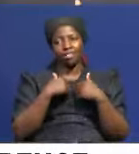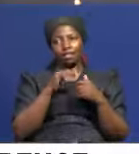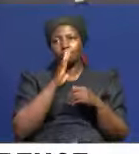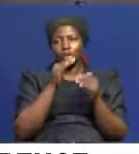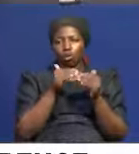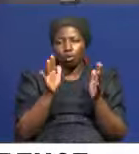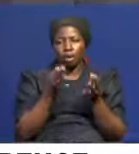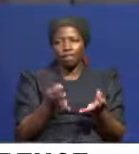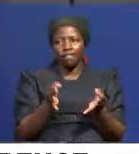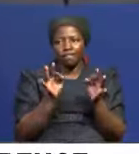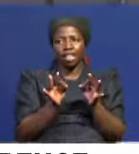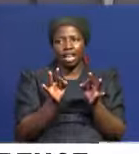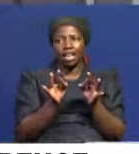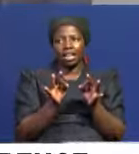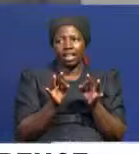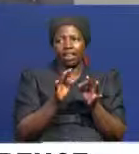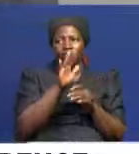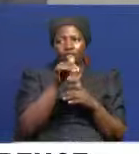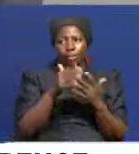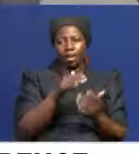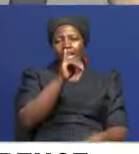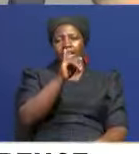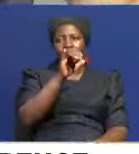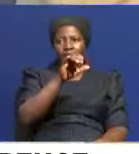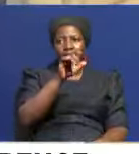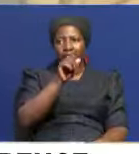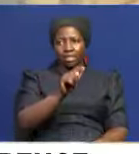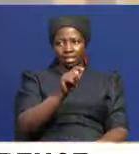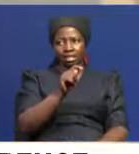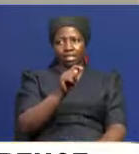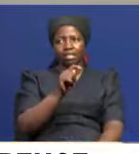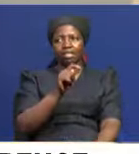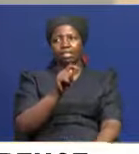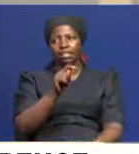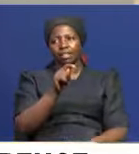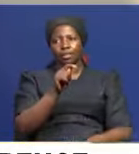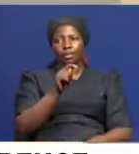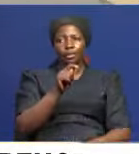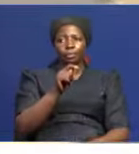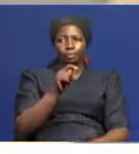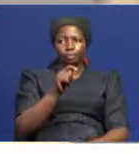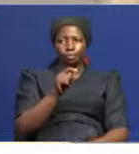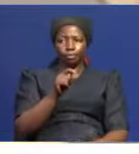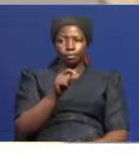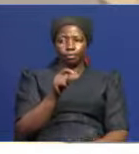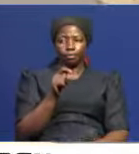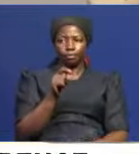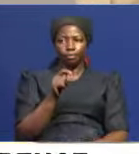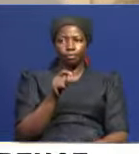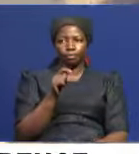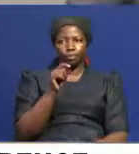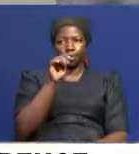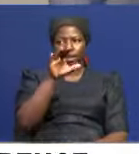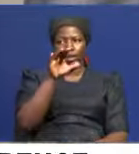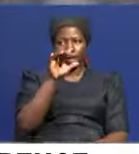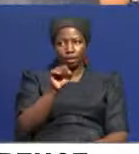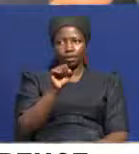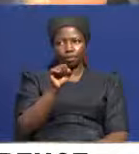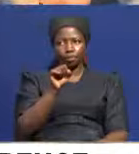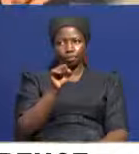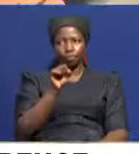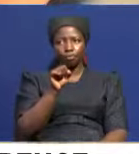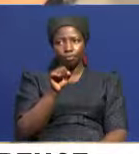opened officially by the Information, Communication and the Digital Economy Cabinet